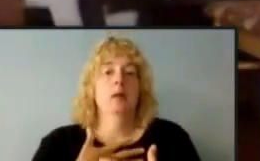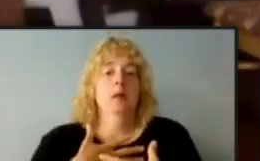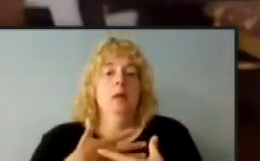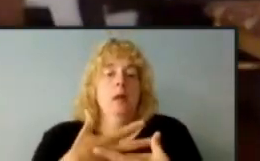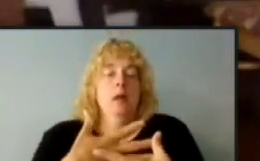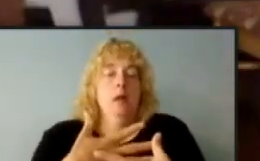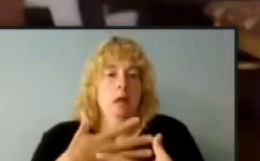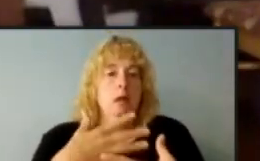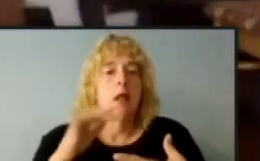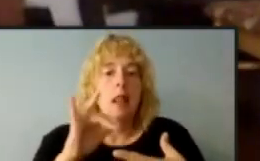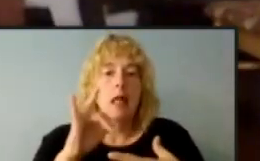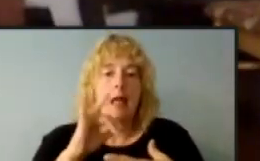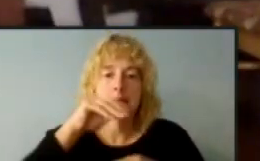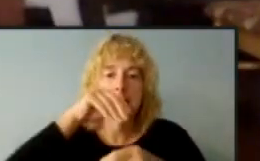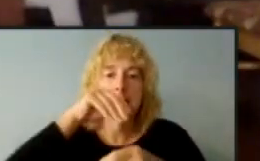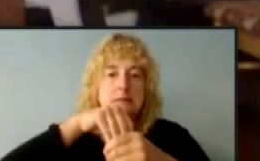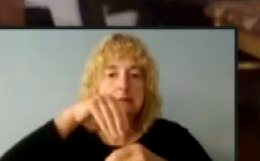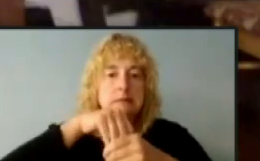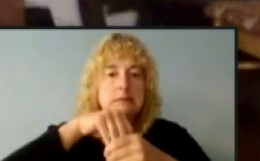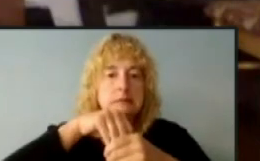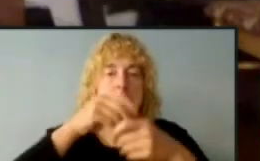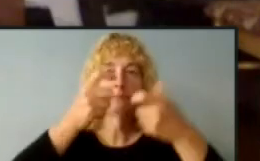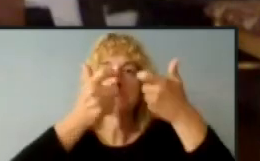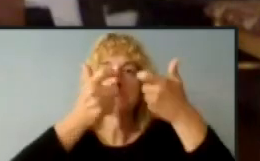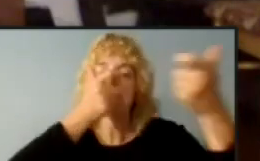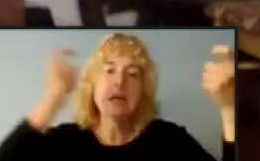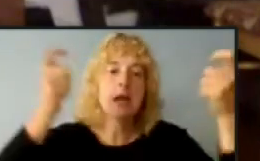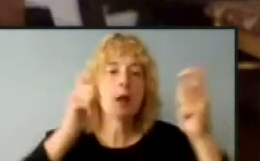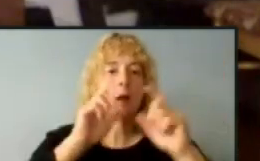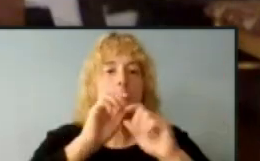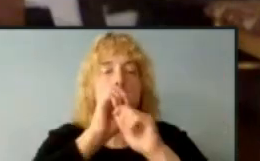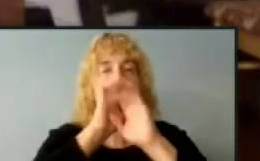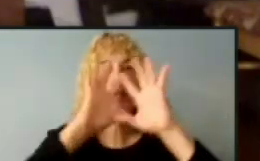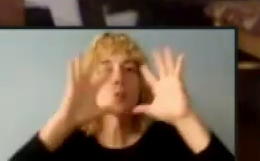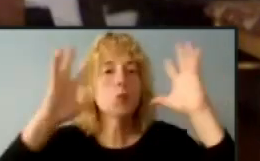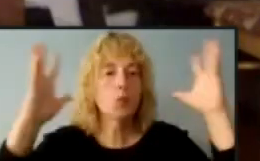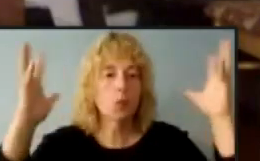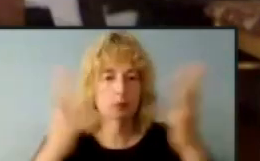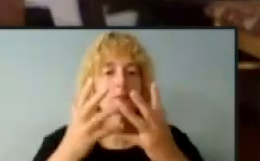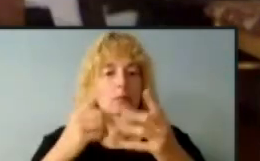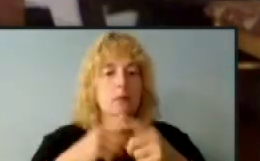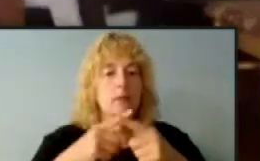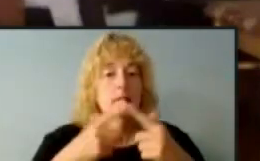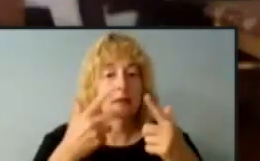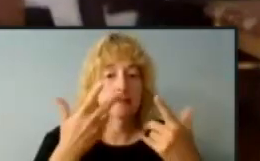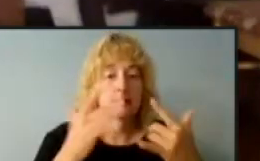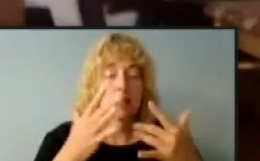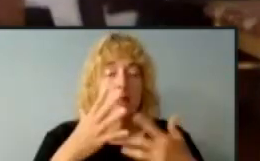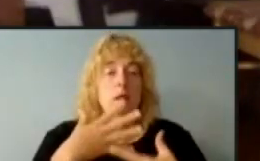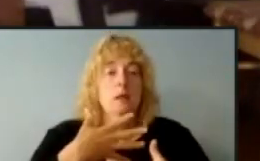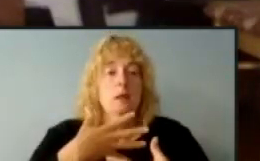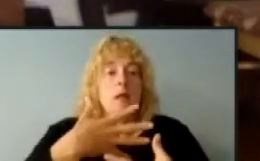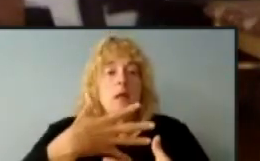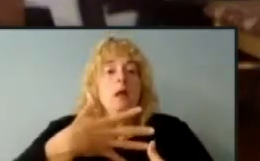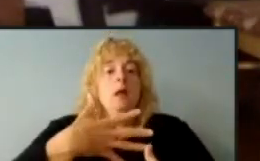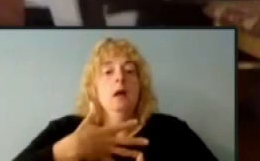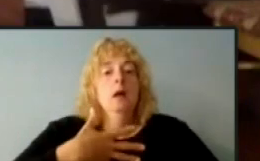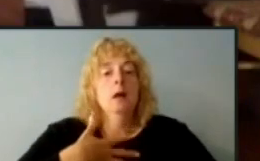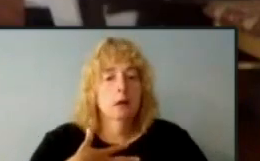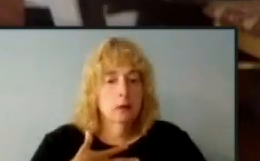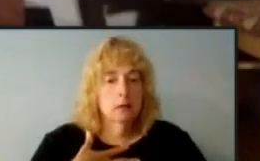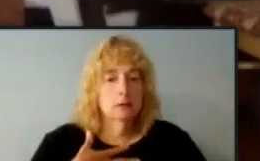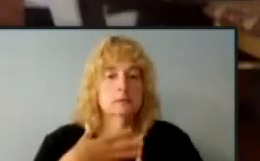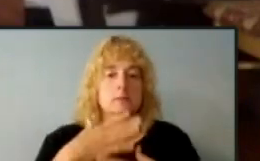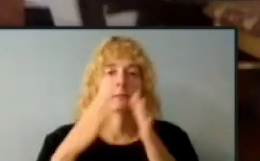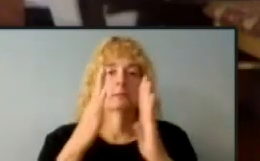are inside the biggest balloon. Exhale, bring your hands back to center